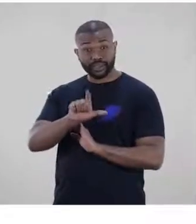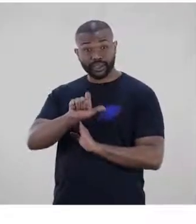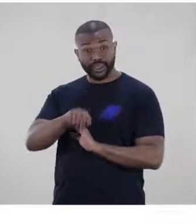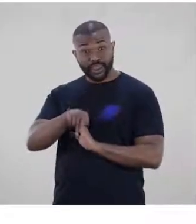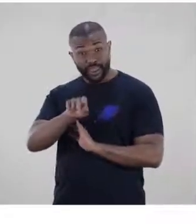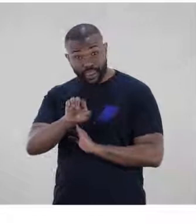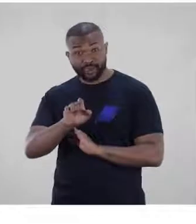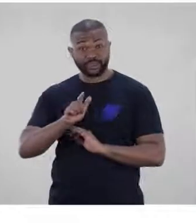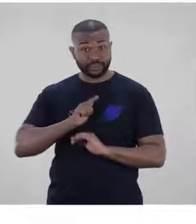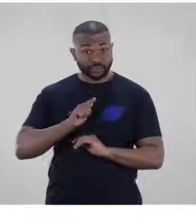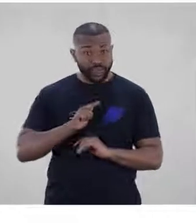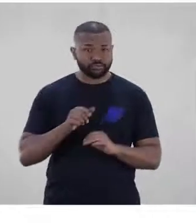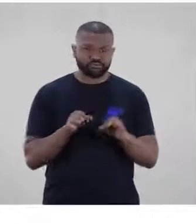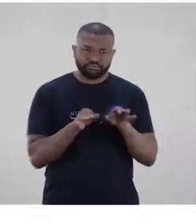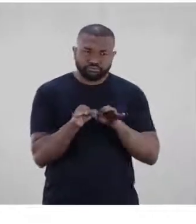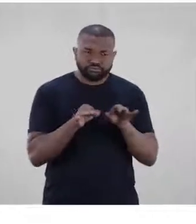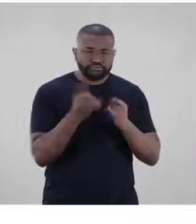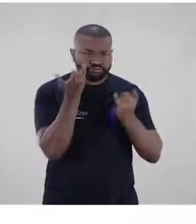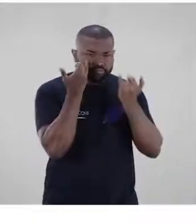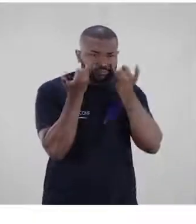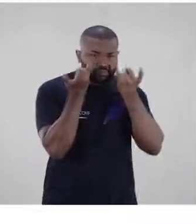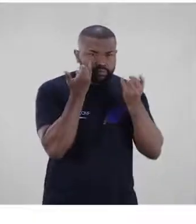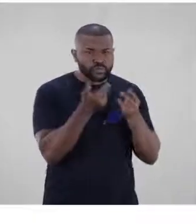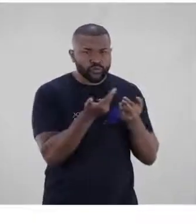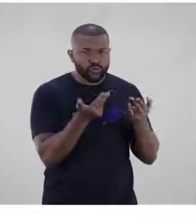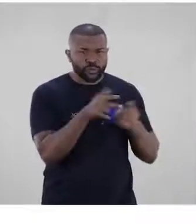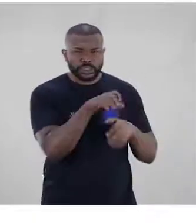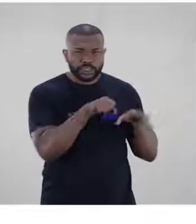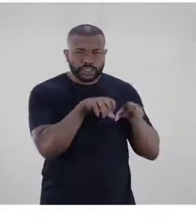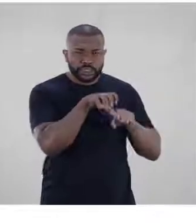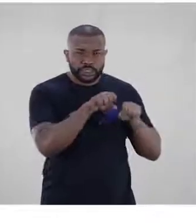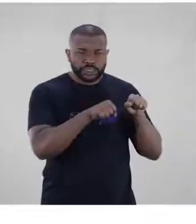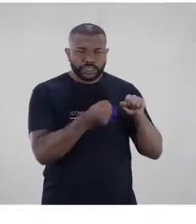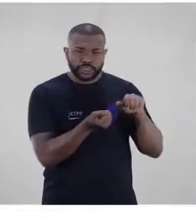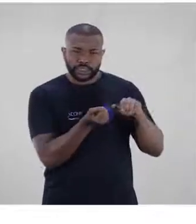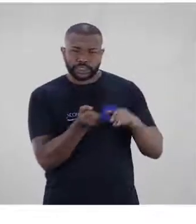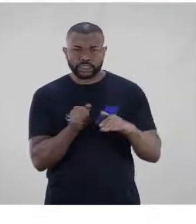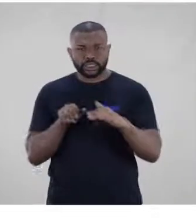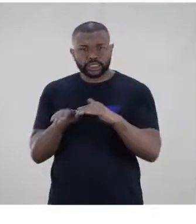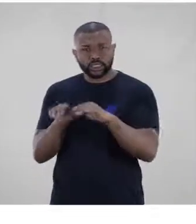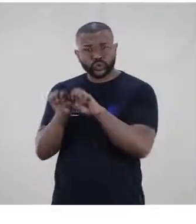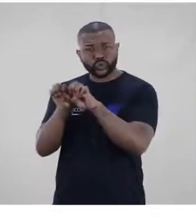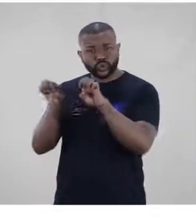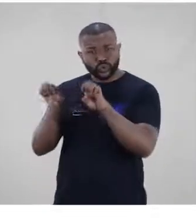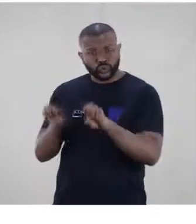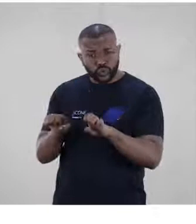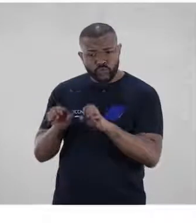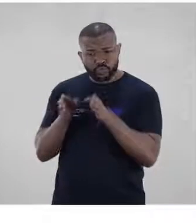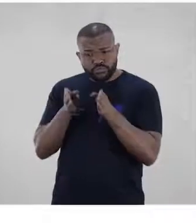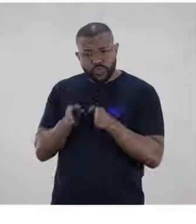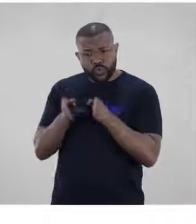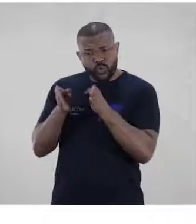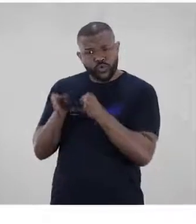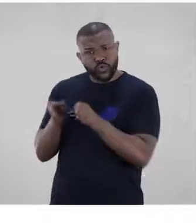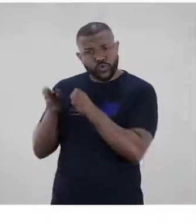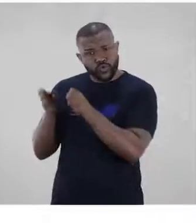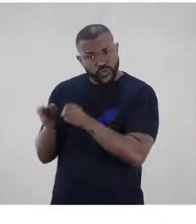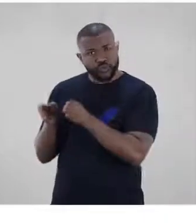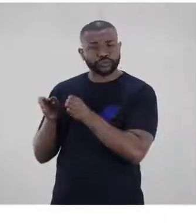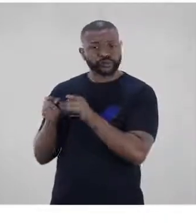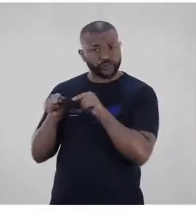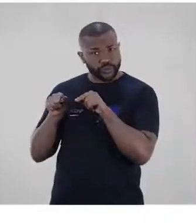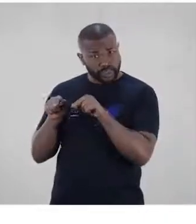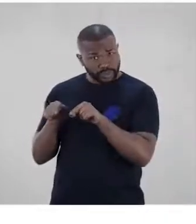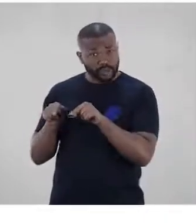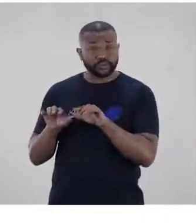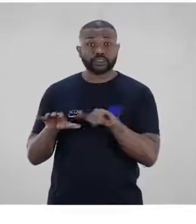data extracts data from all of these operational services, and now puts it in a semi-structured or unstructured kind of blob storage